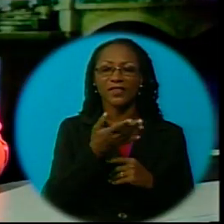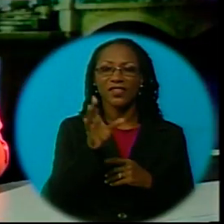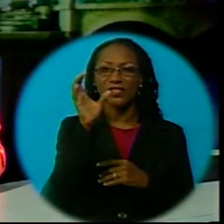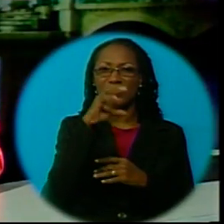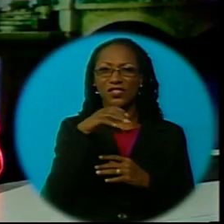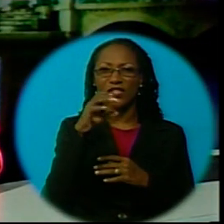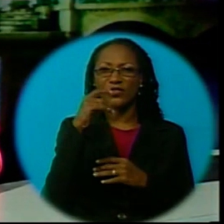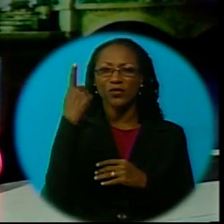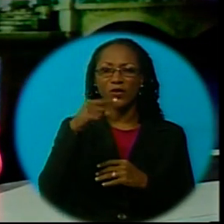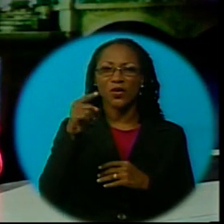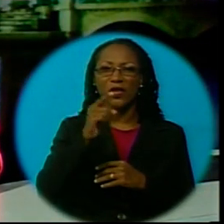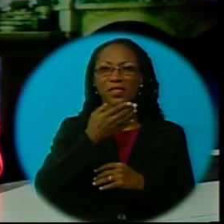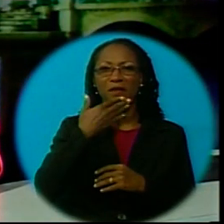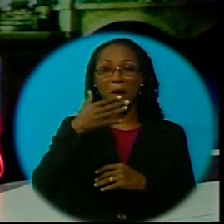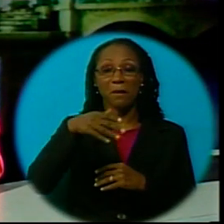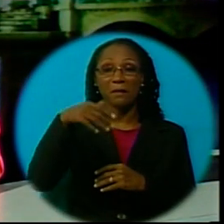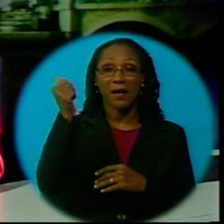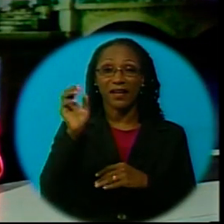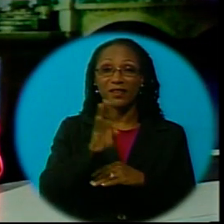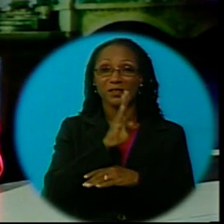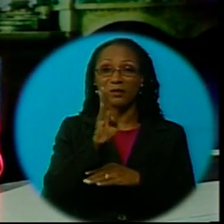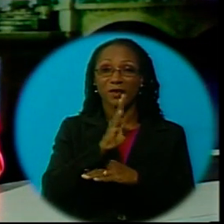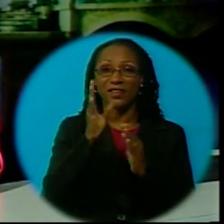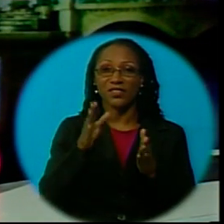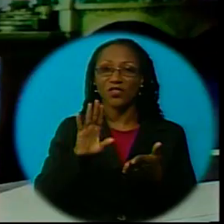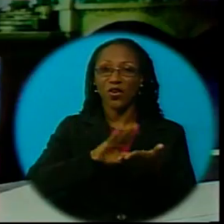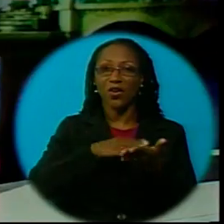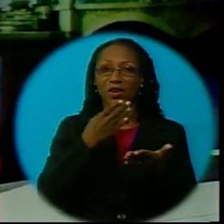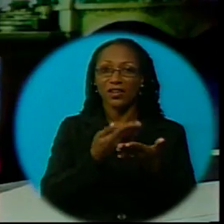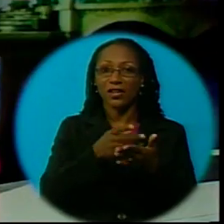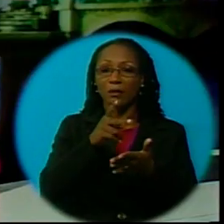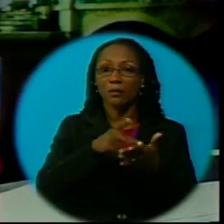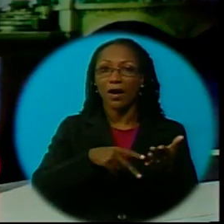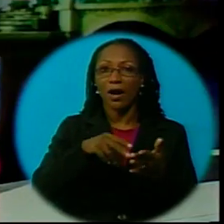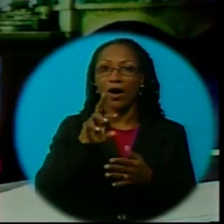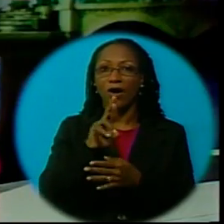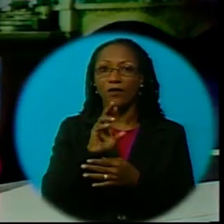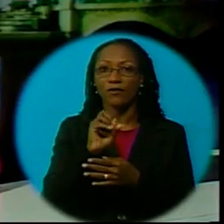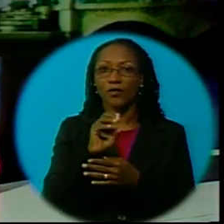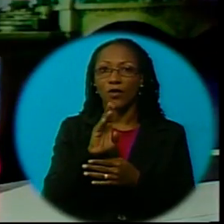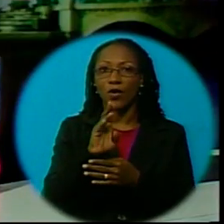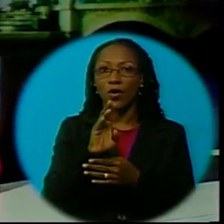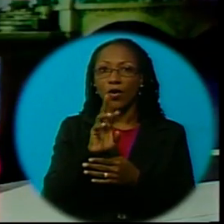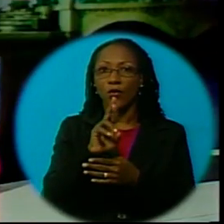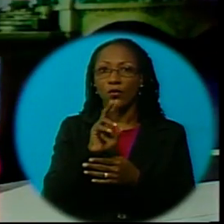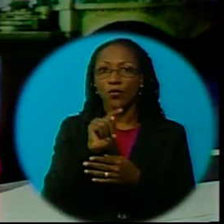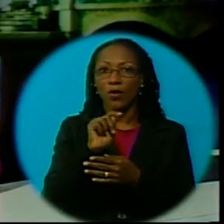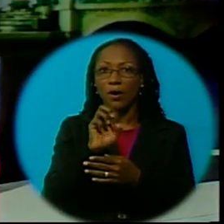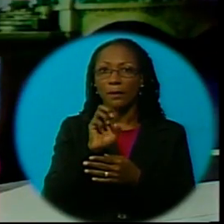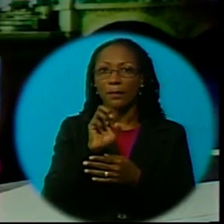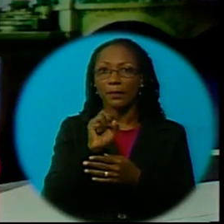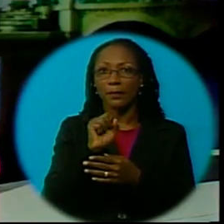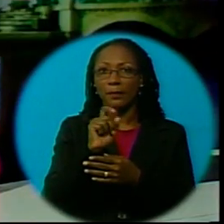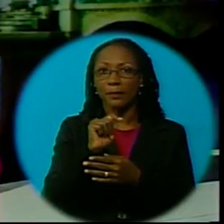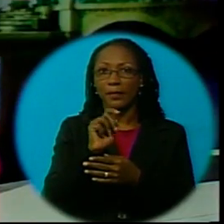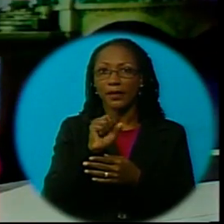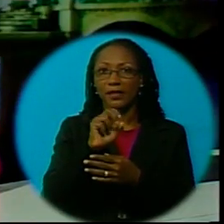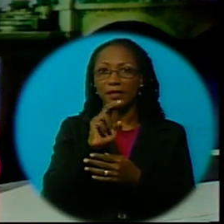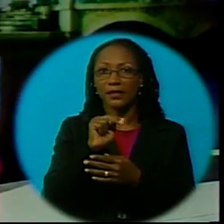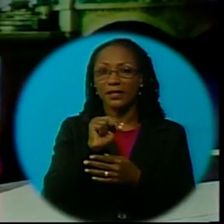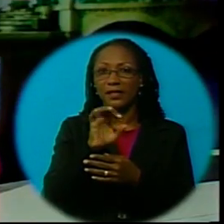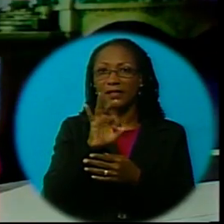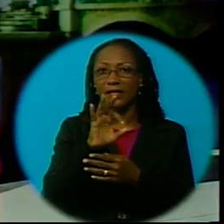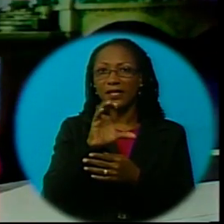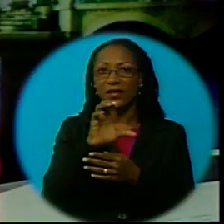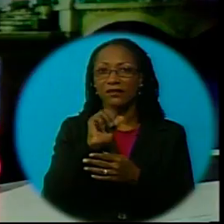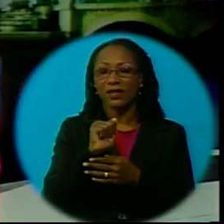The search is on for the best Bajan cook. It's part of the Roberts Nifka Culinary Arts Competition in association with